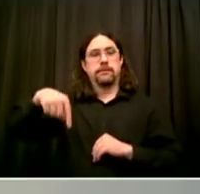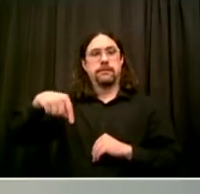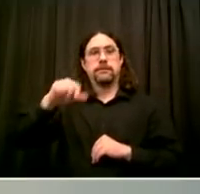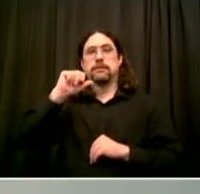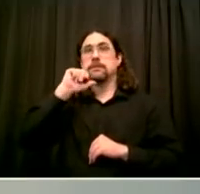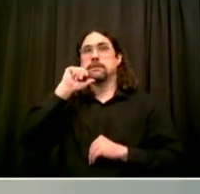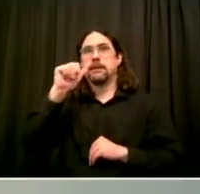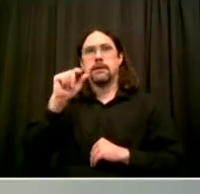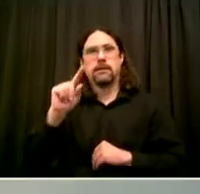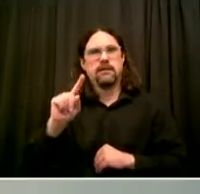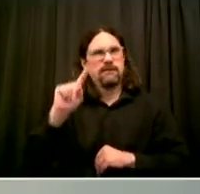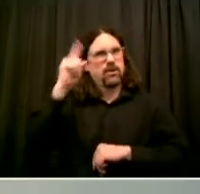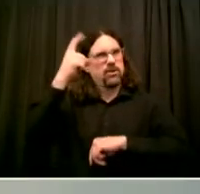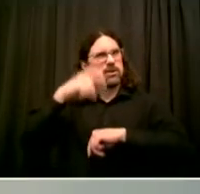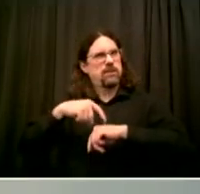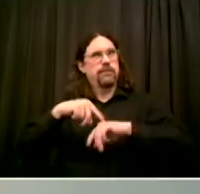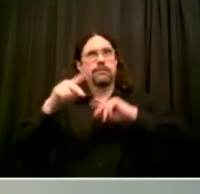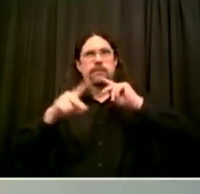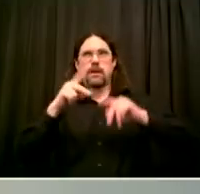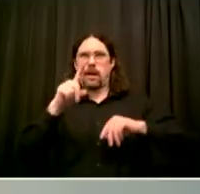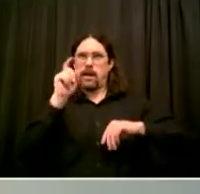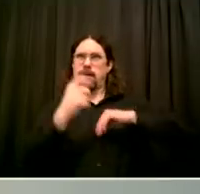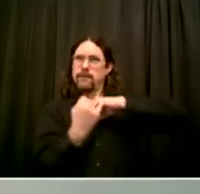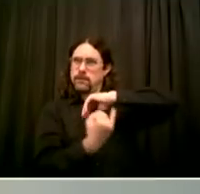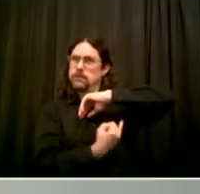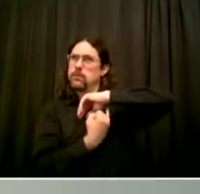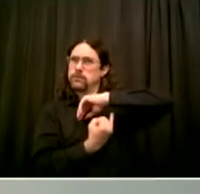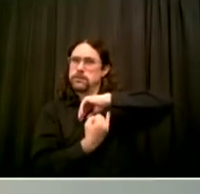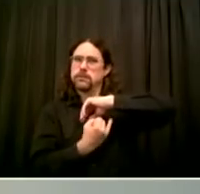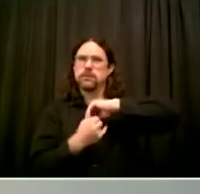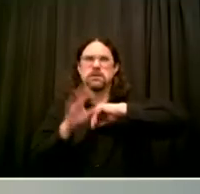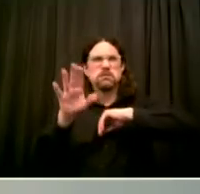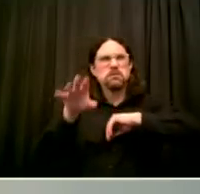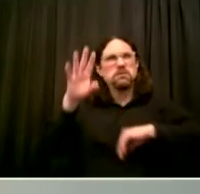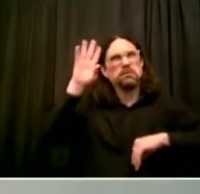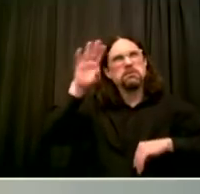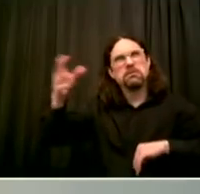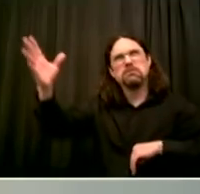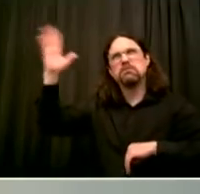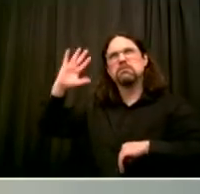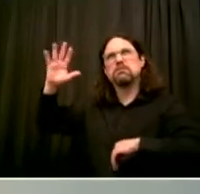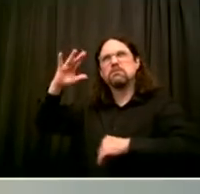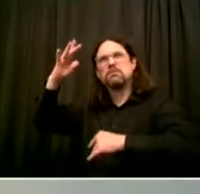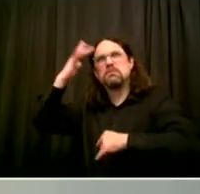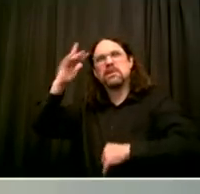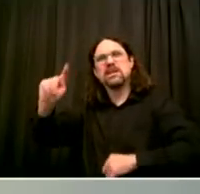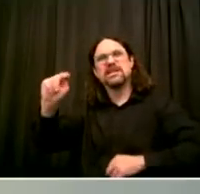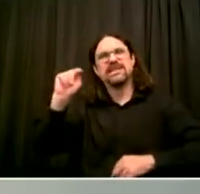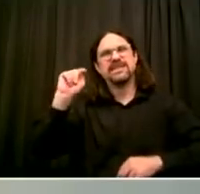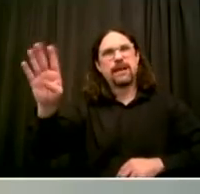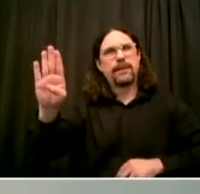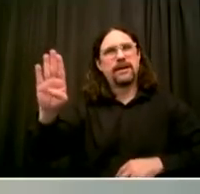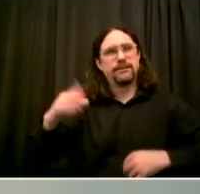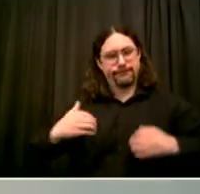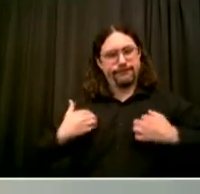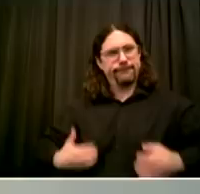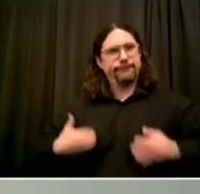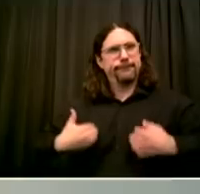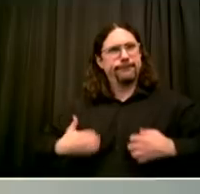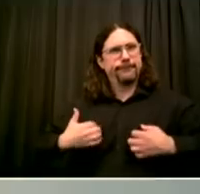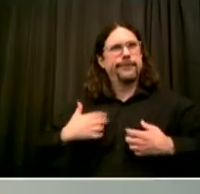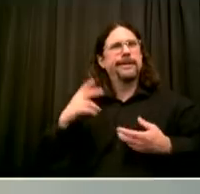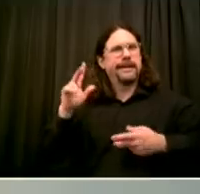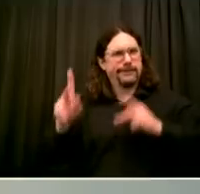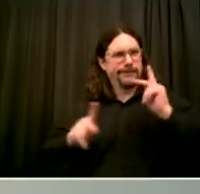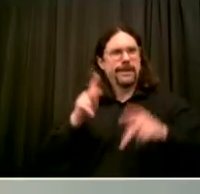that people do the right thing. And simply knowing that there is an order that can be made